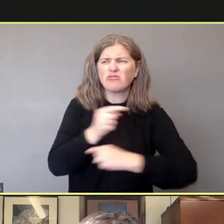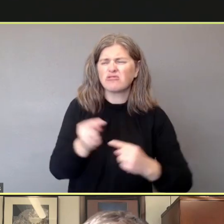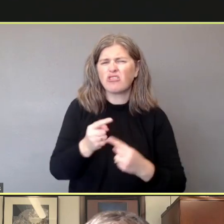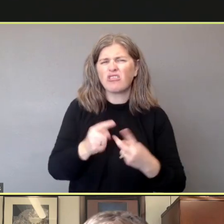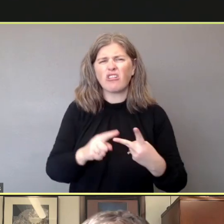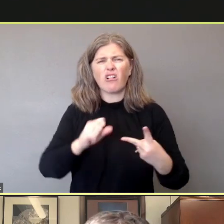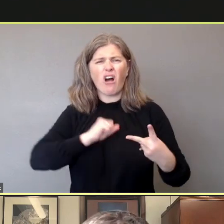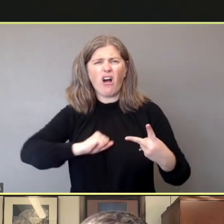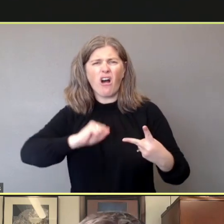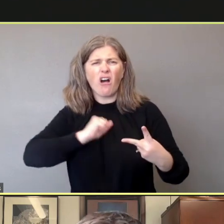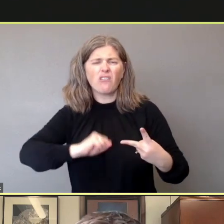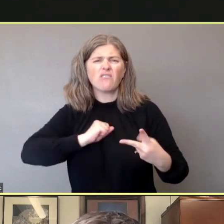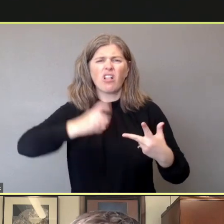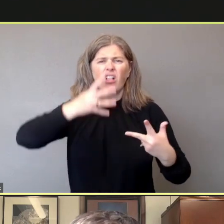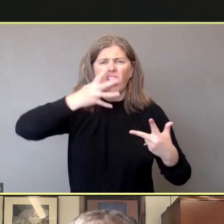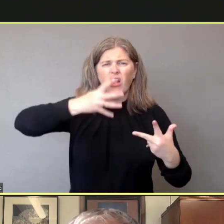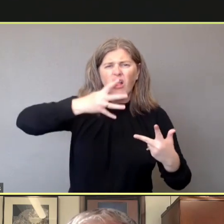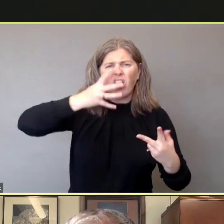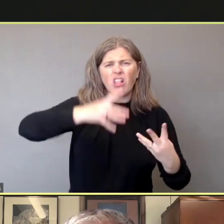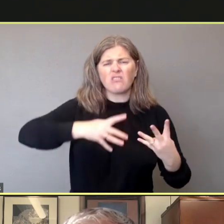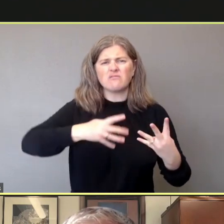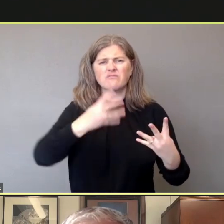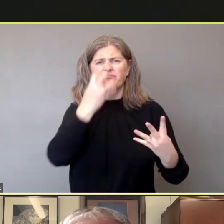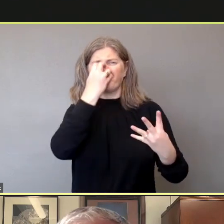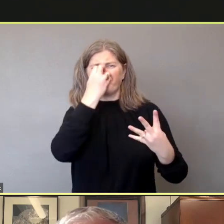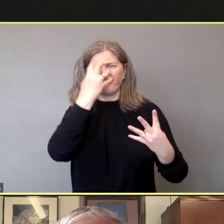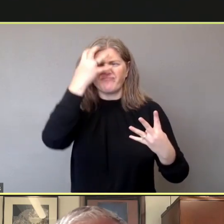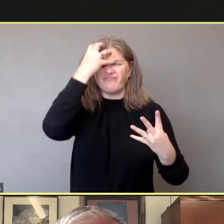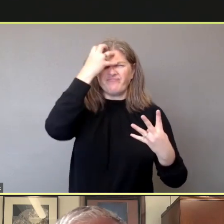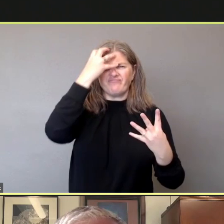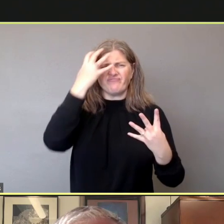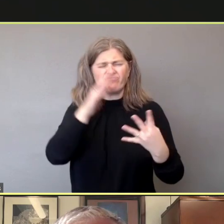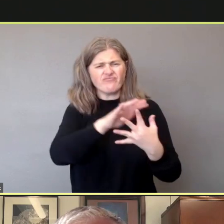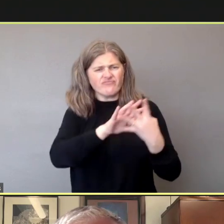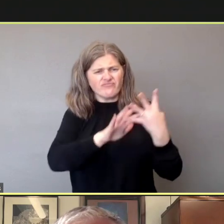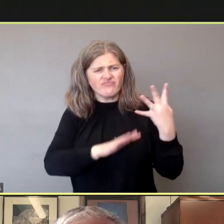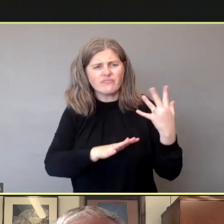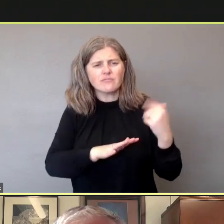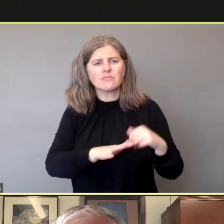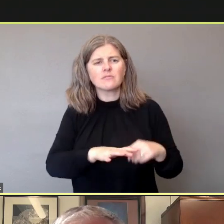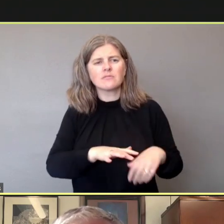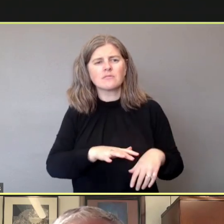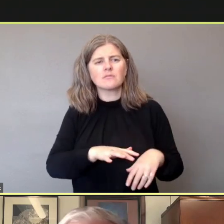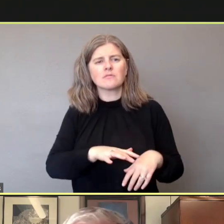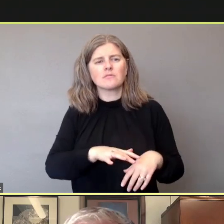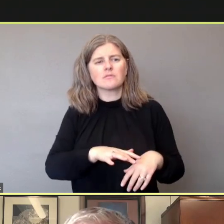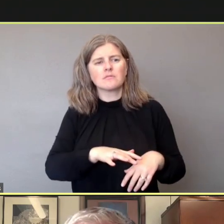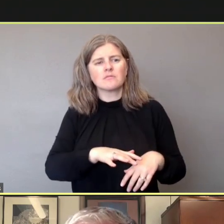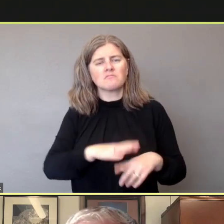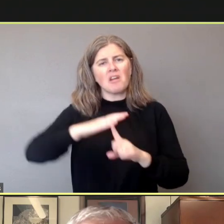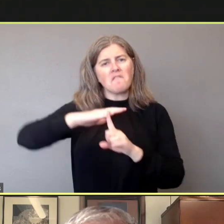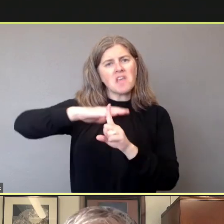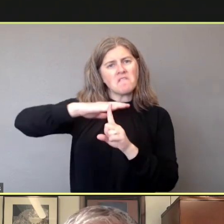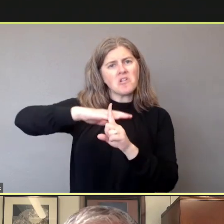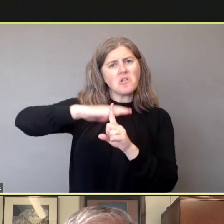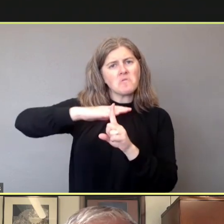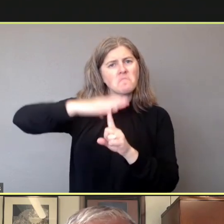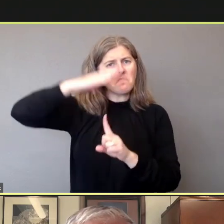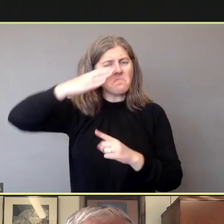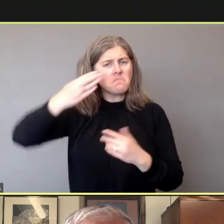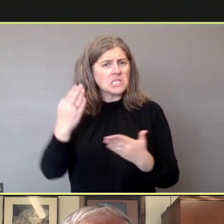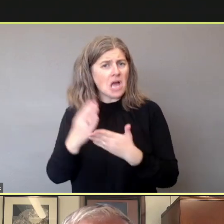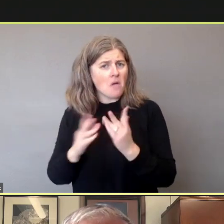cough, runny nose, plugged up head, and fever in some